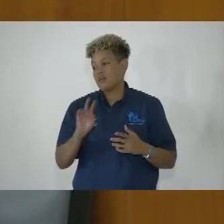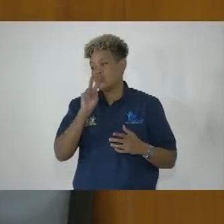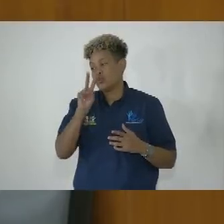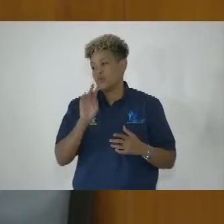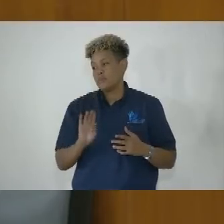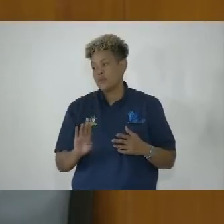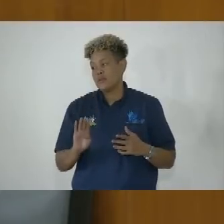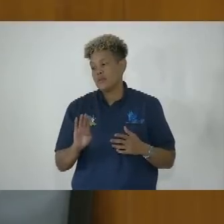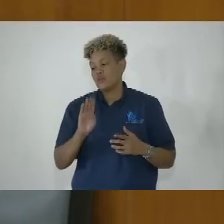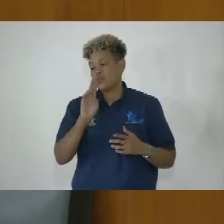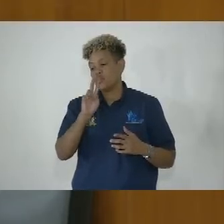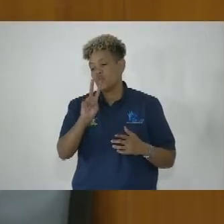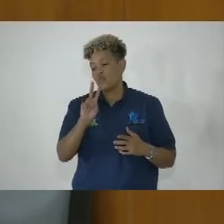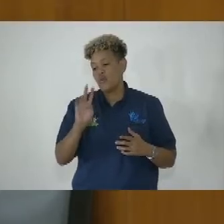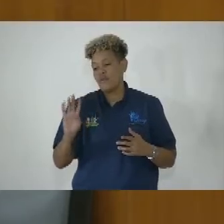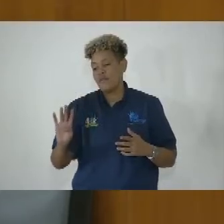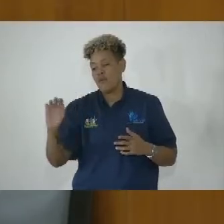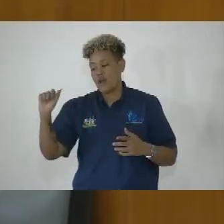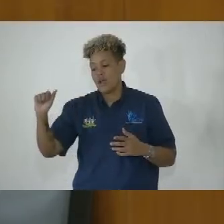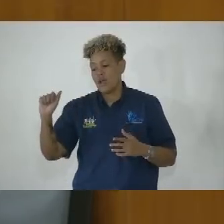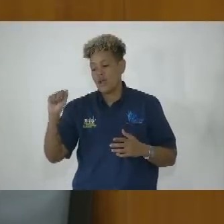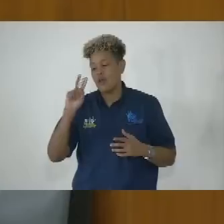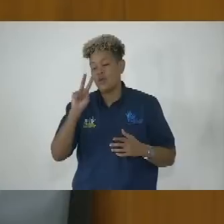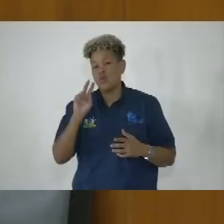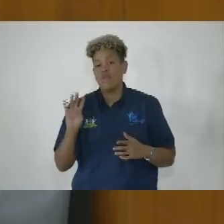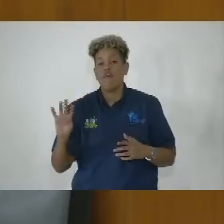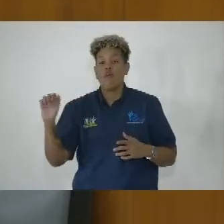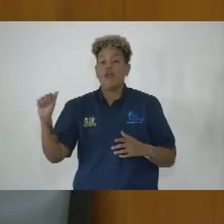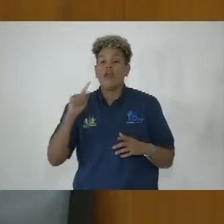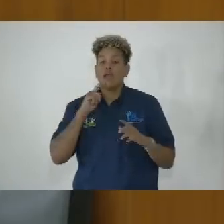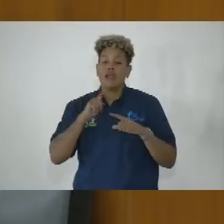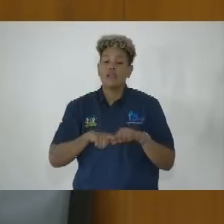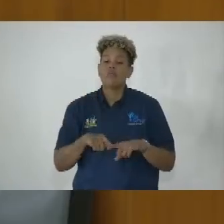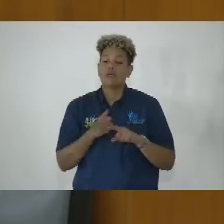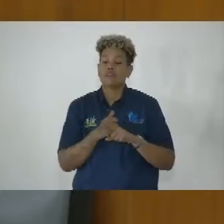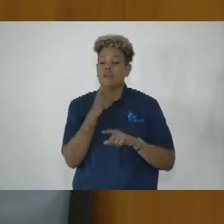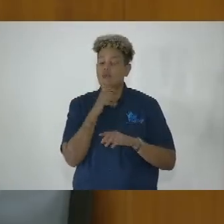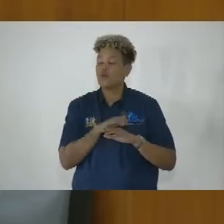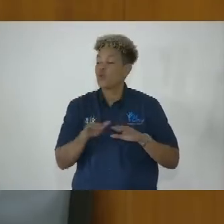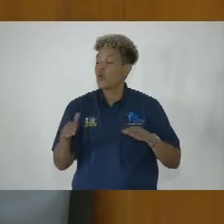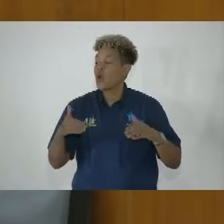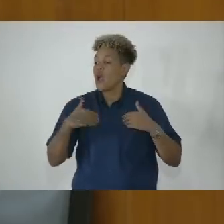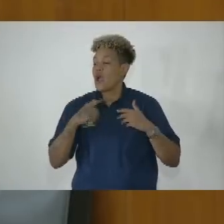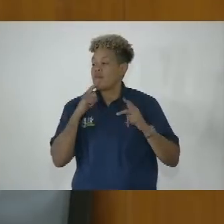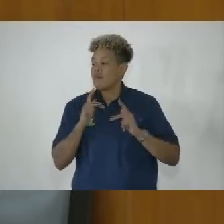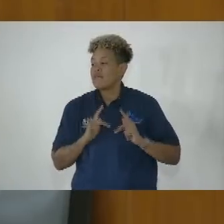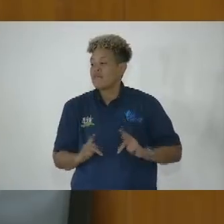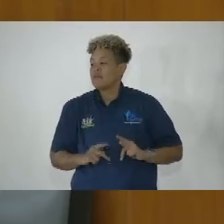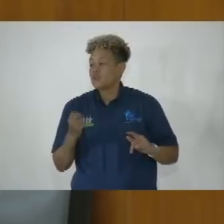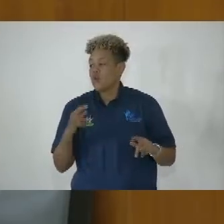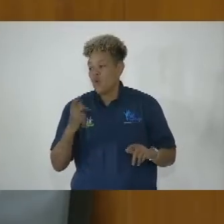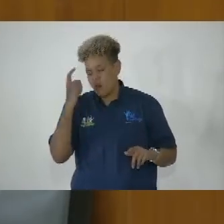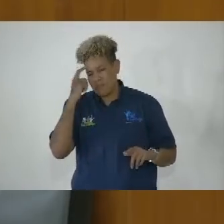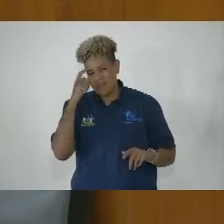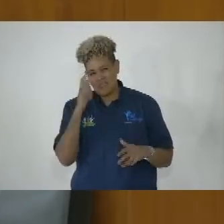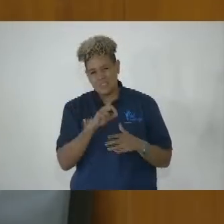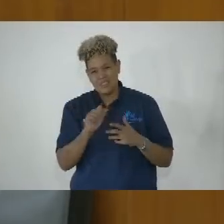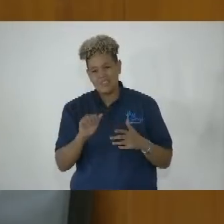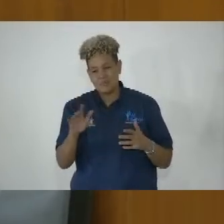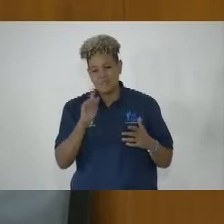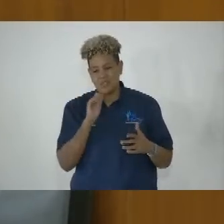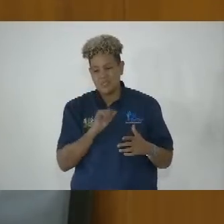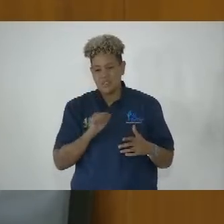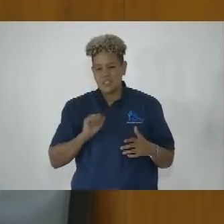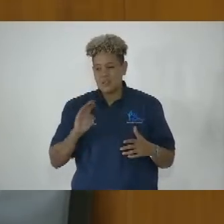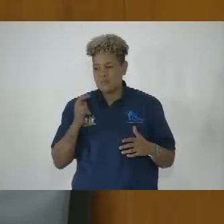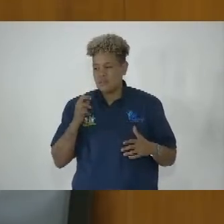no, 2.4a, a dependent who does not have a physical or mental disability. Senator